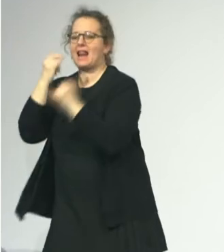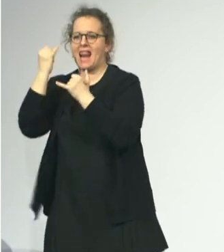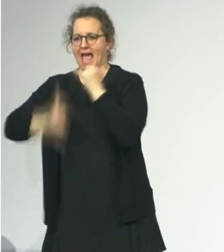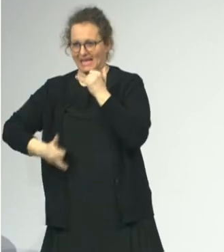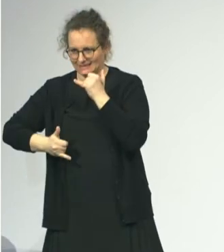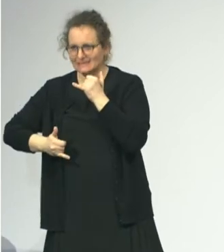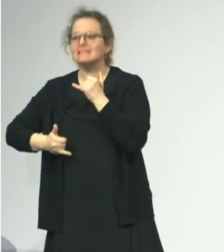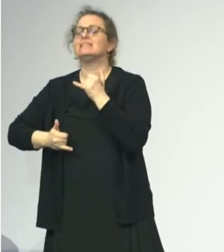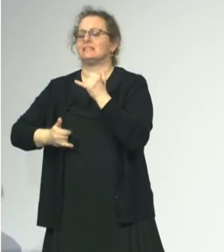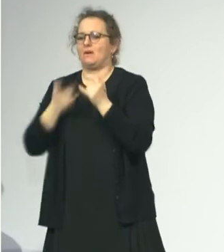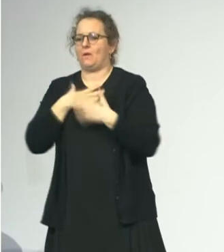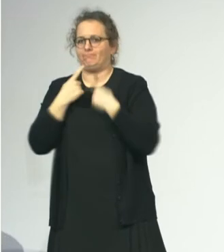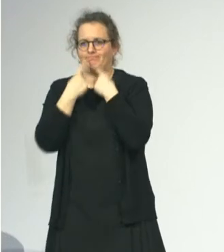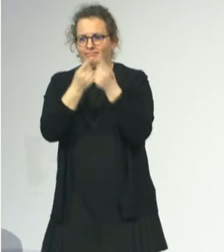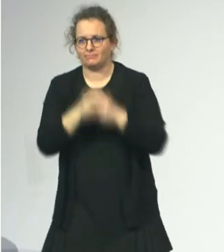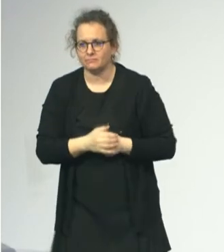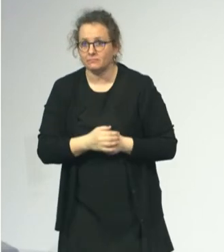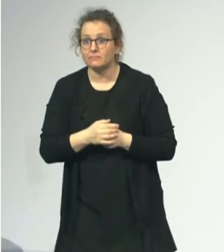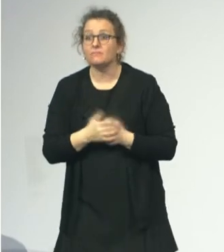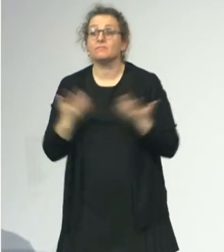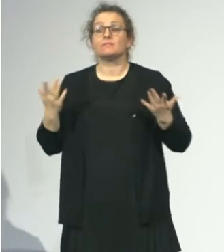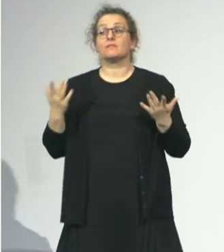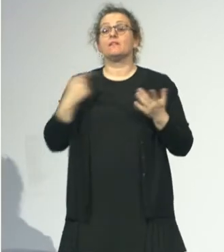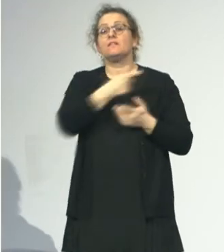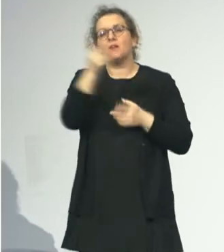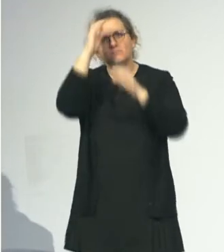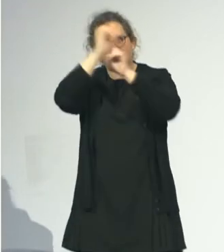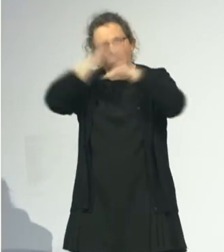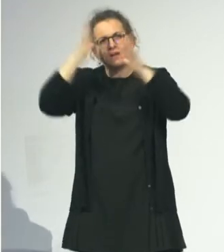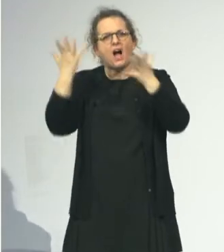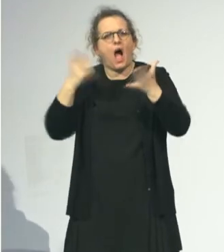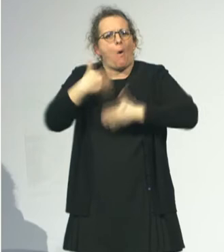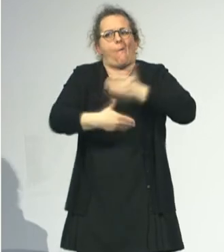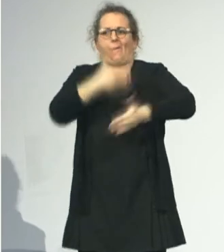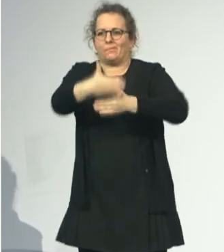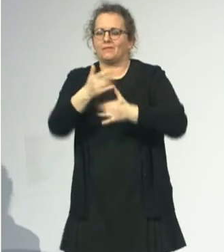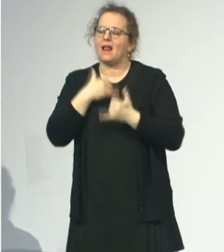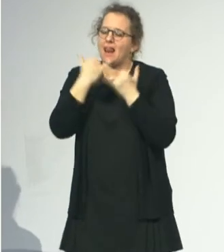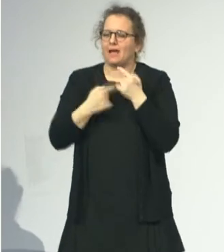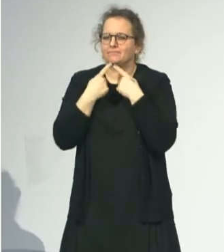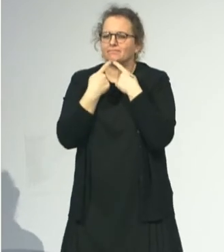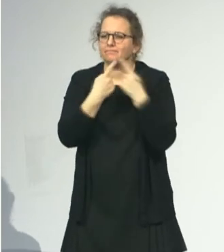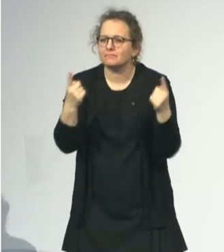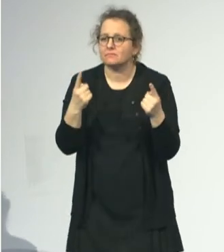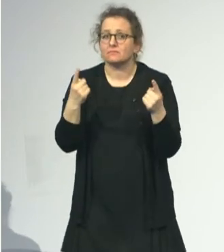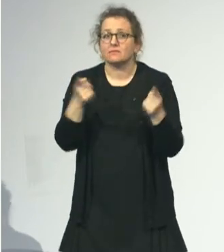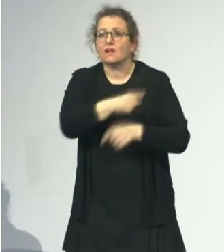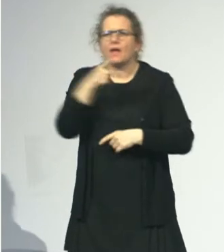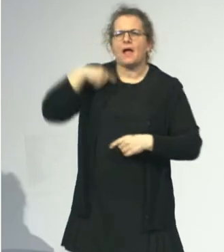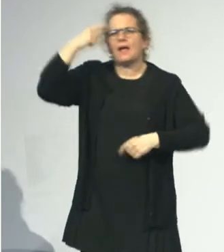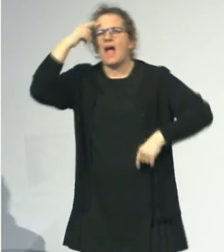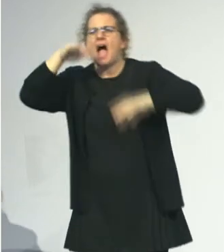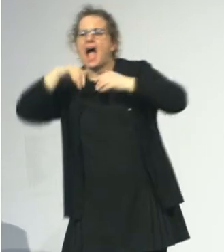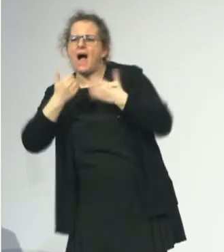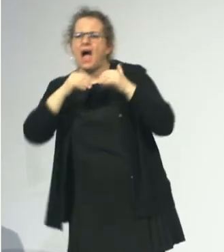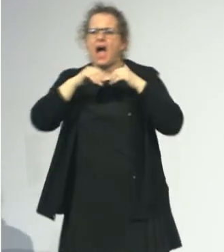what to do is, first of all, dream. Do. First of all, do. Because when you just dream and don't do, then it doesn't get to zero project. Yeah.